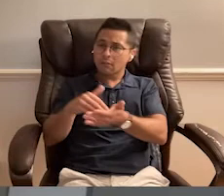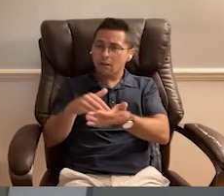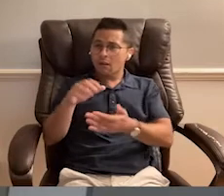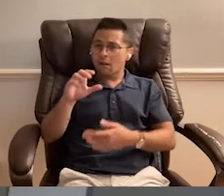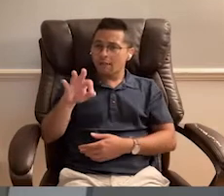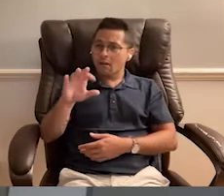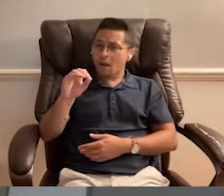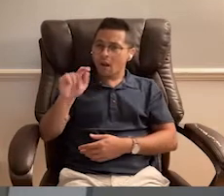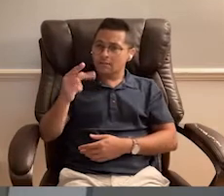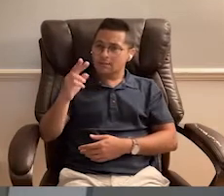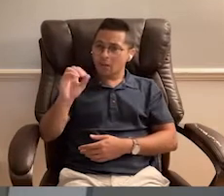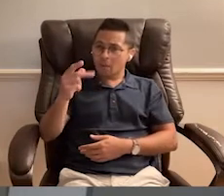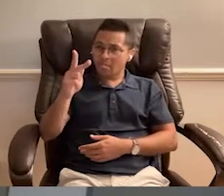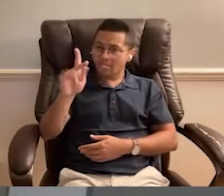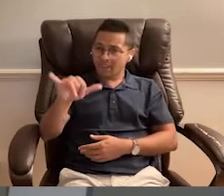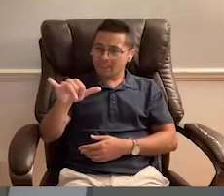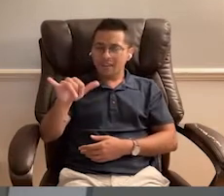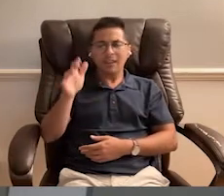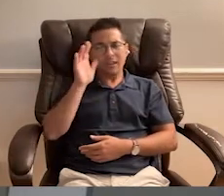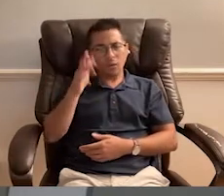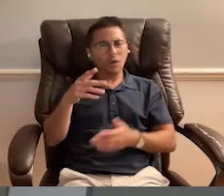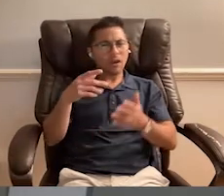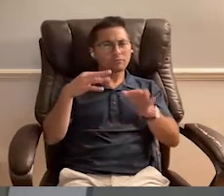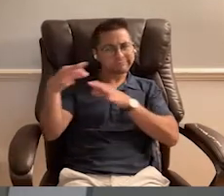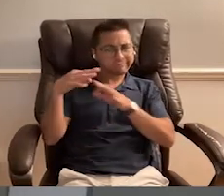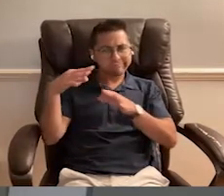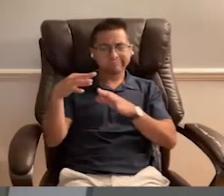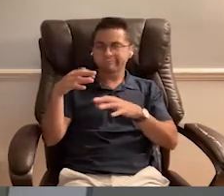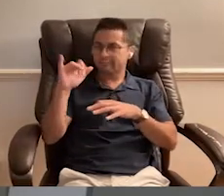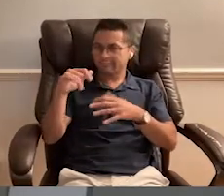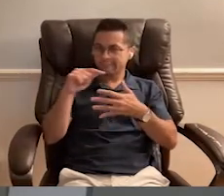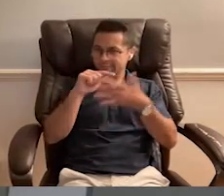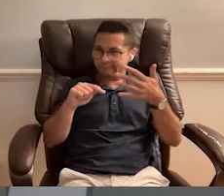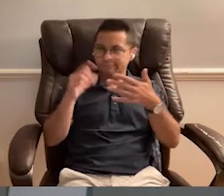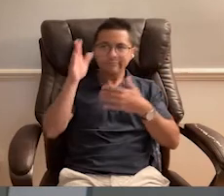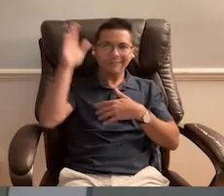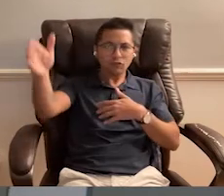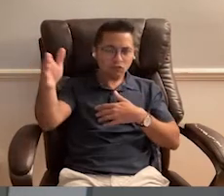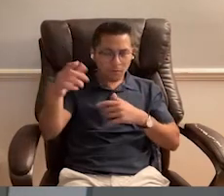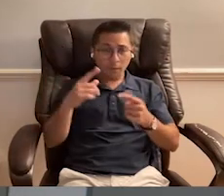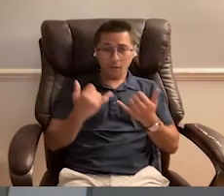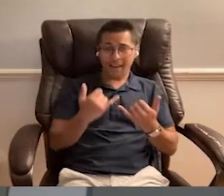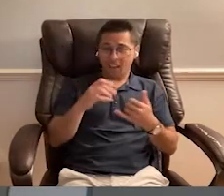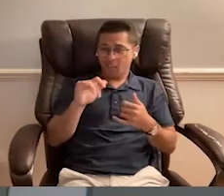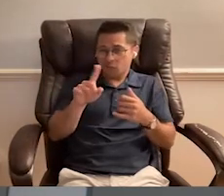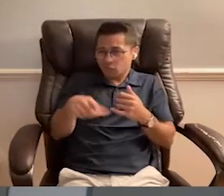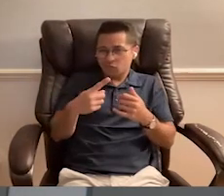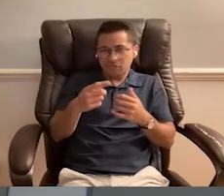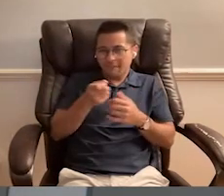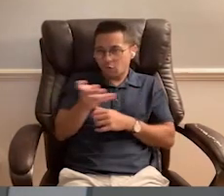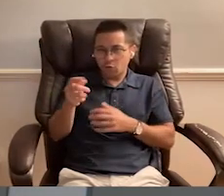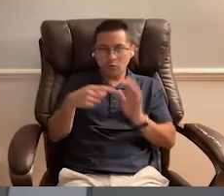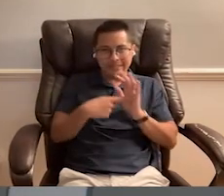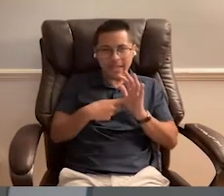medical doctor or a doctor of osteopathy. And we'll go over those details in future slides. But